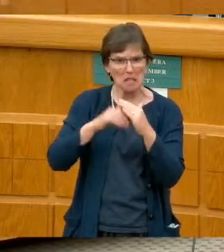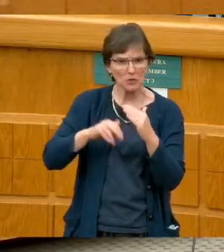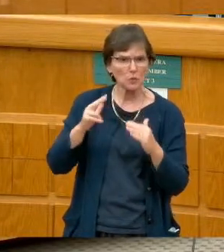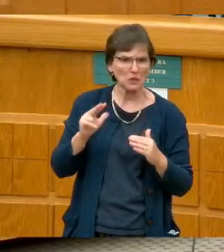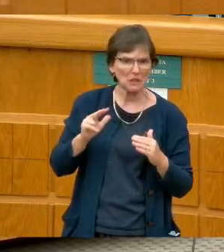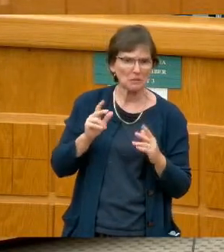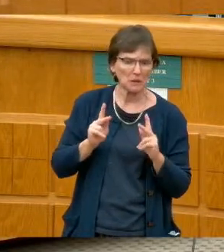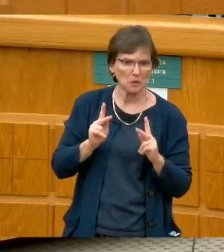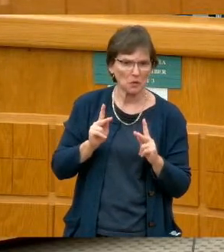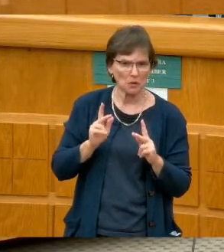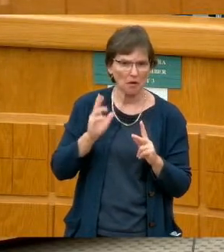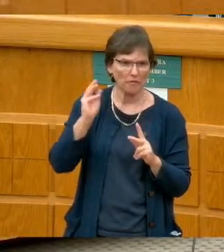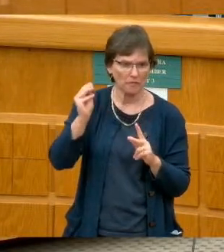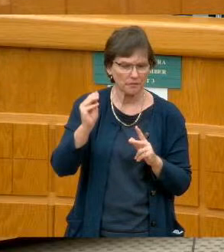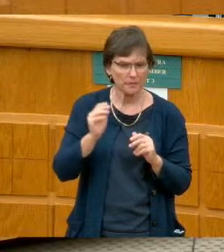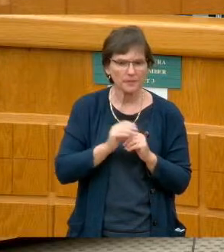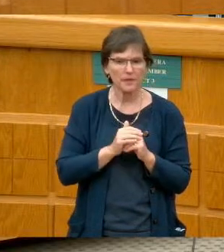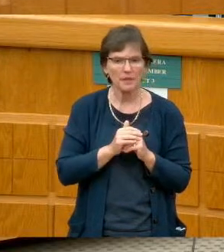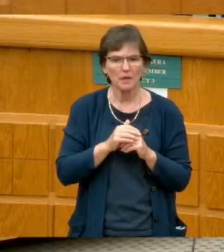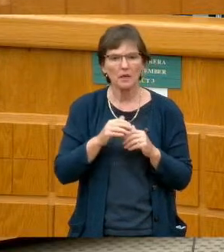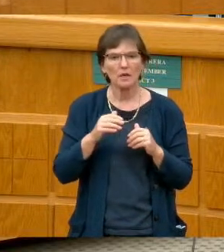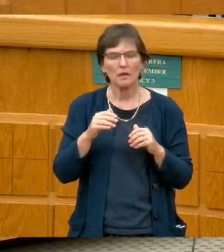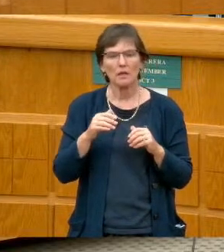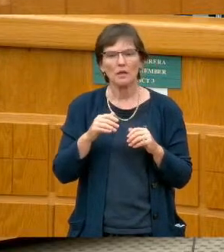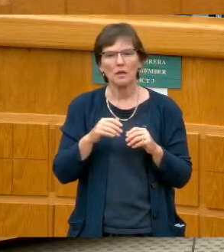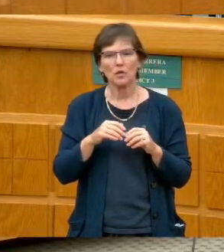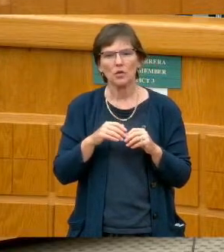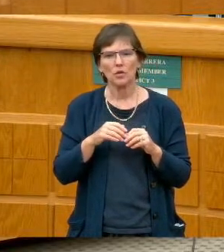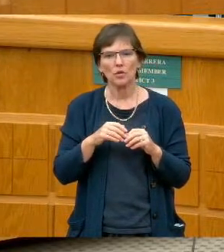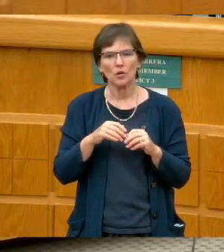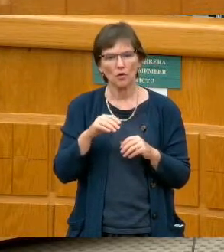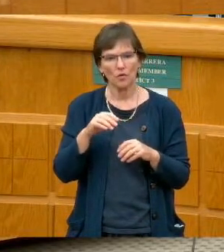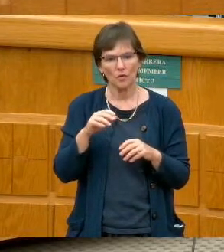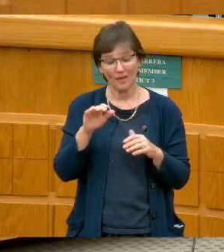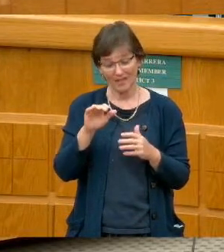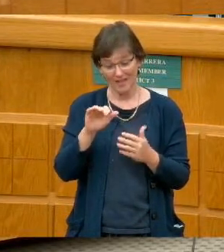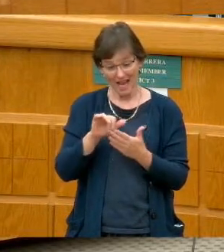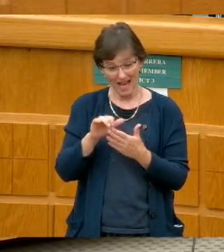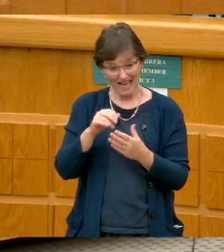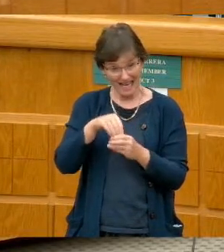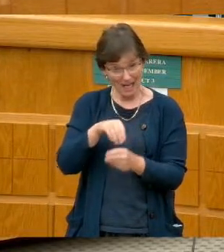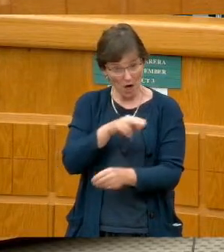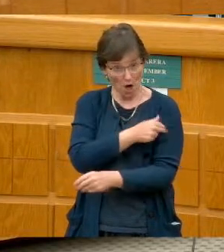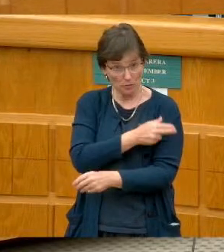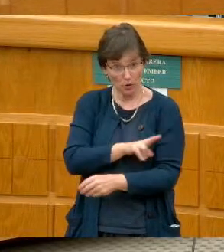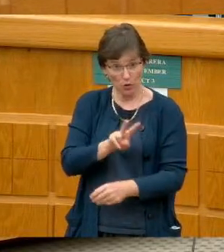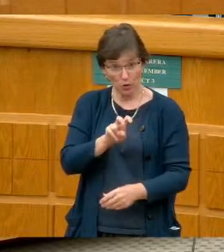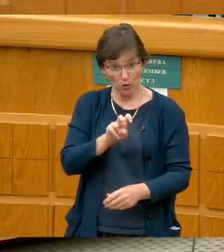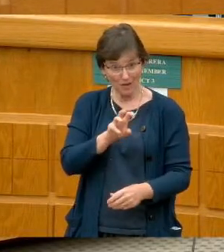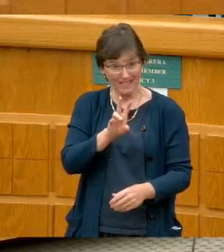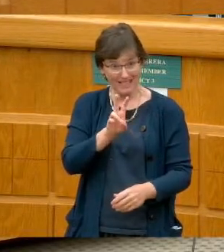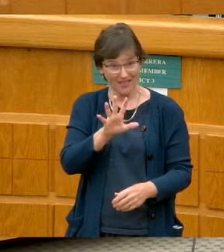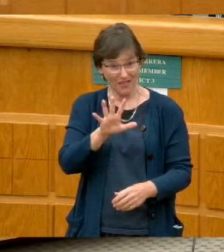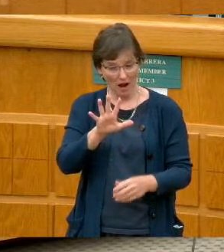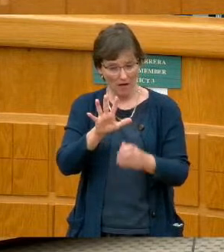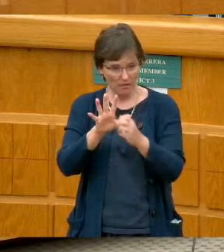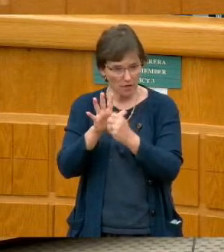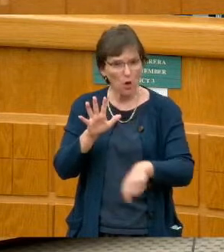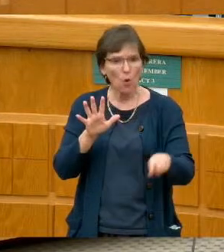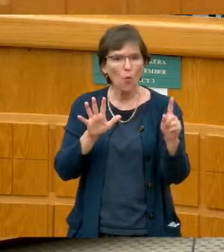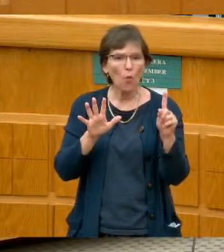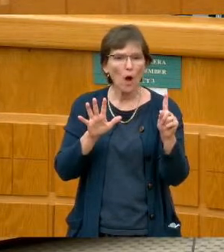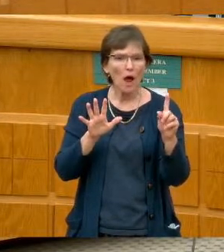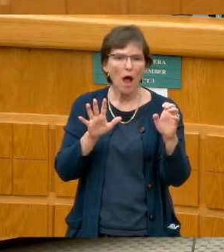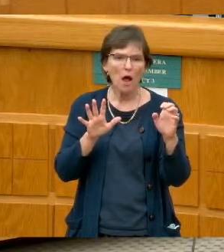we had 278 in the hospital. So of the 275, our next chart shows that 114